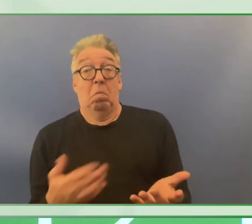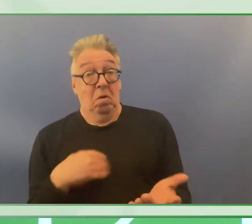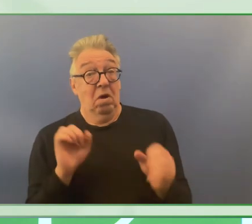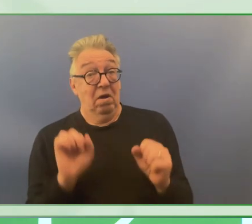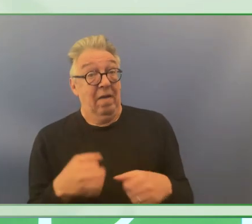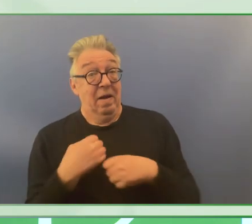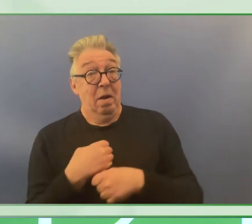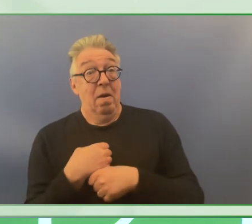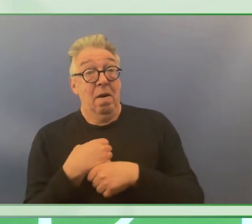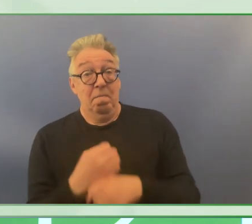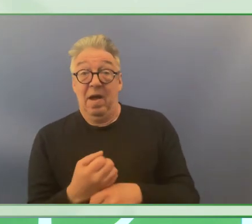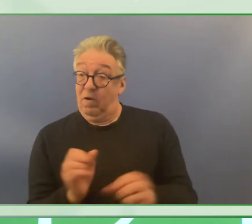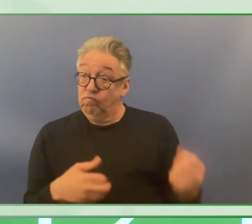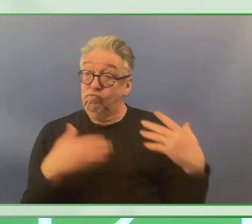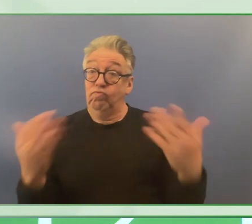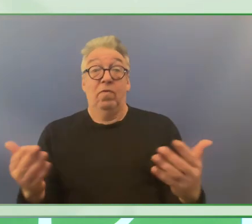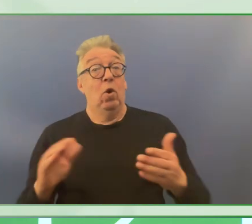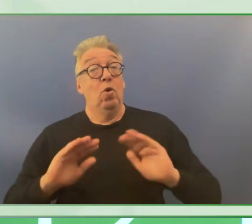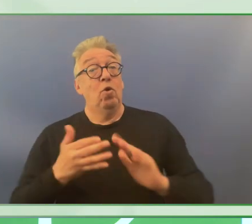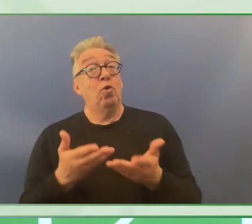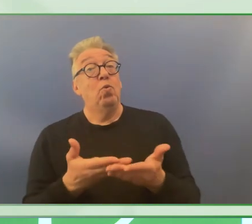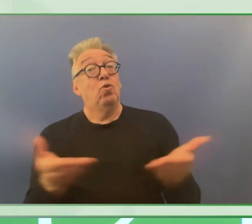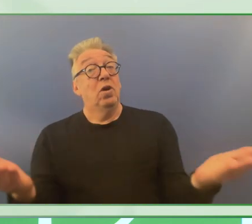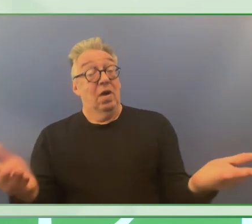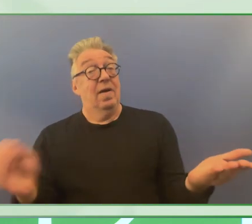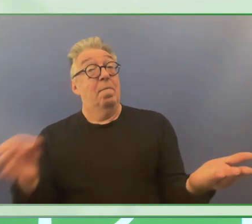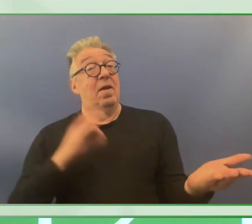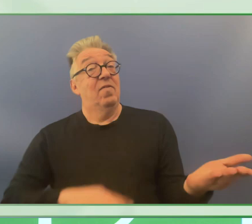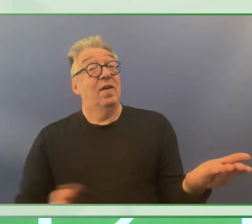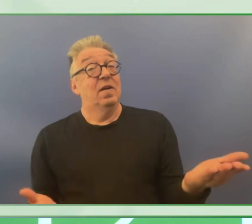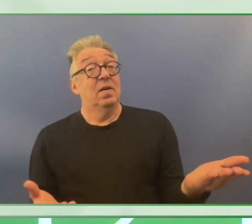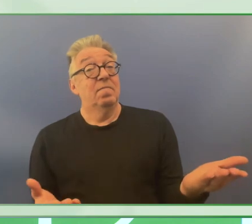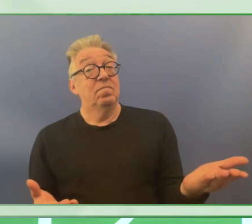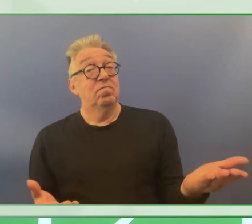community as a whole who can be benefited with a ready-made product.